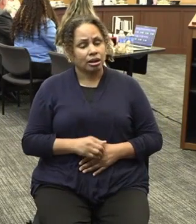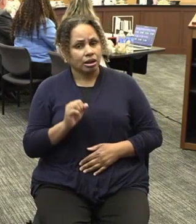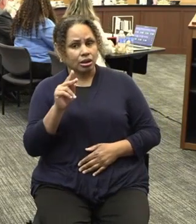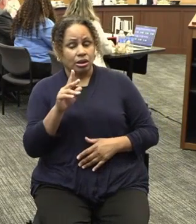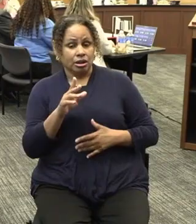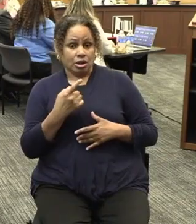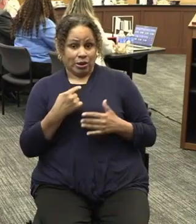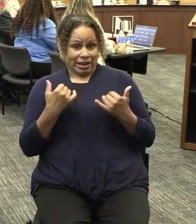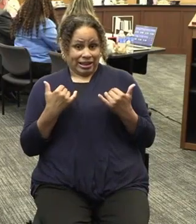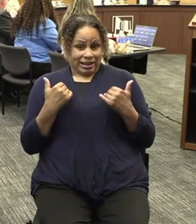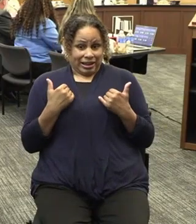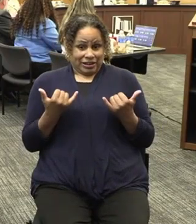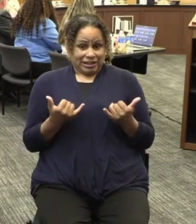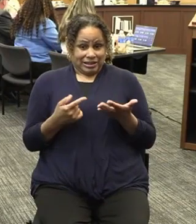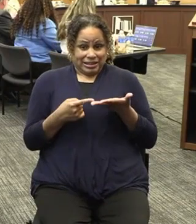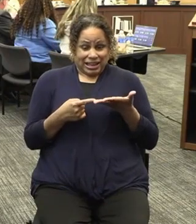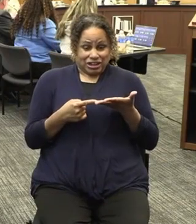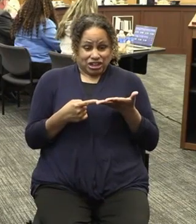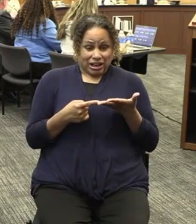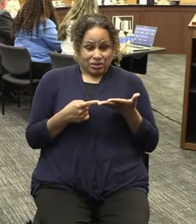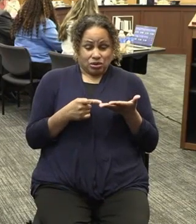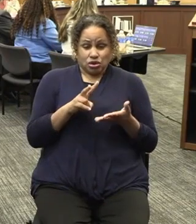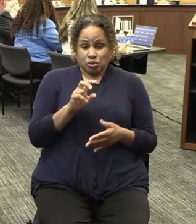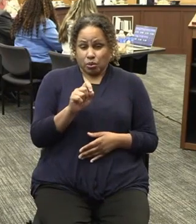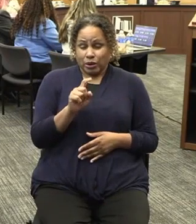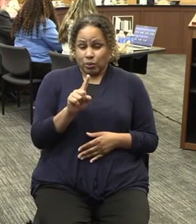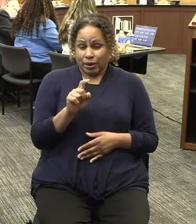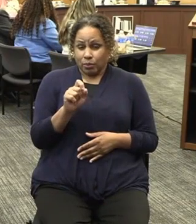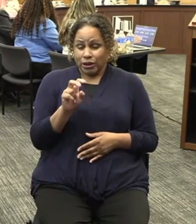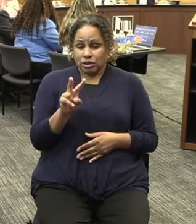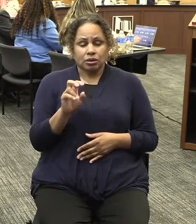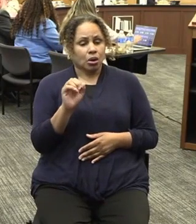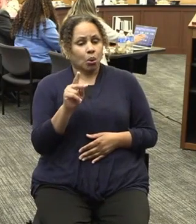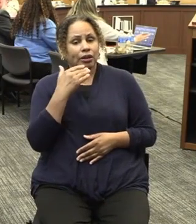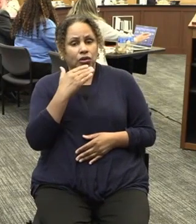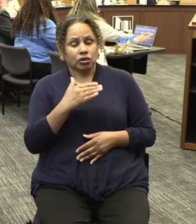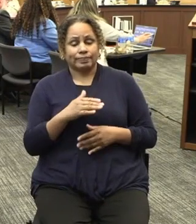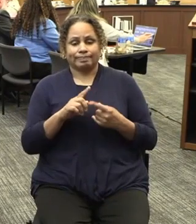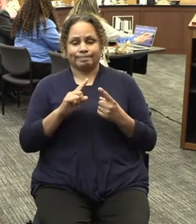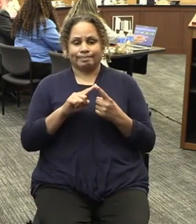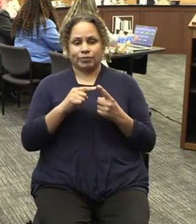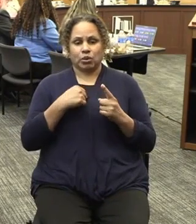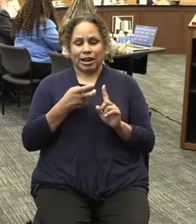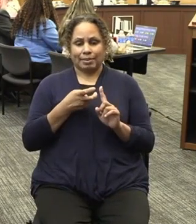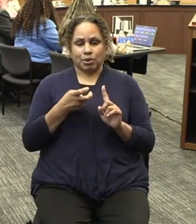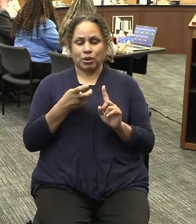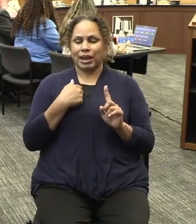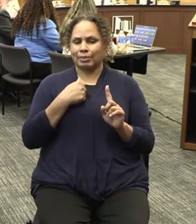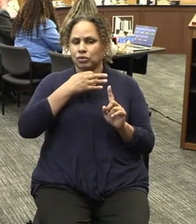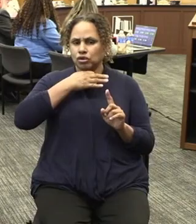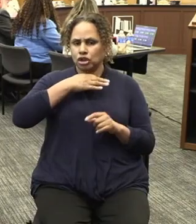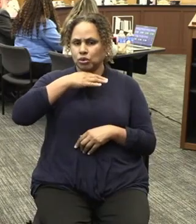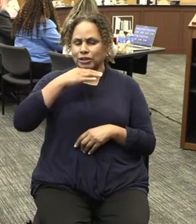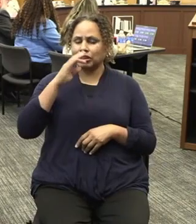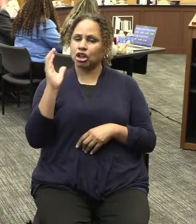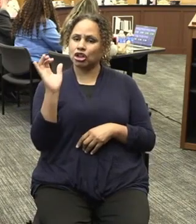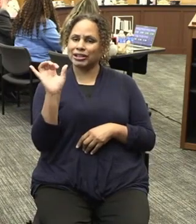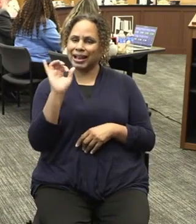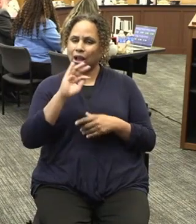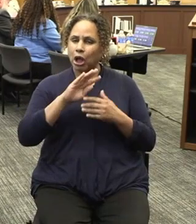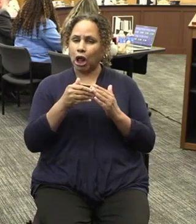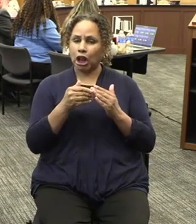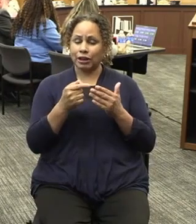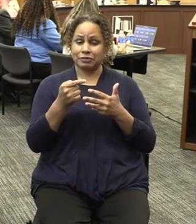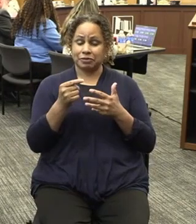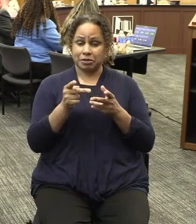Are we having discussion now on Yes. 2.1.2? Yes. Okay, good. Okay, this is the one I pulled. I'm just curious. It looks like all of these